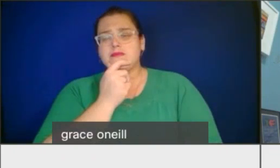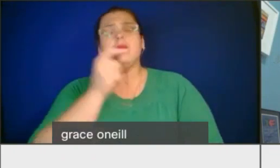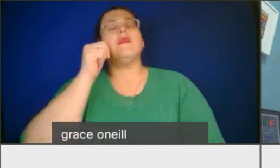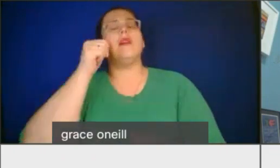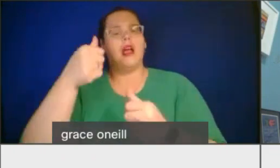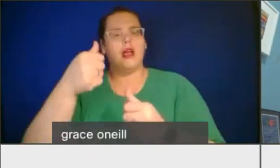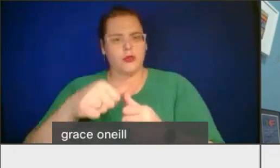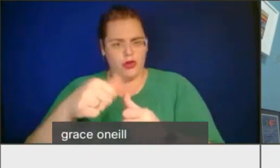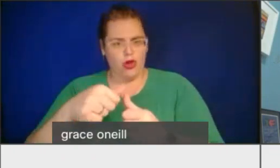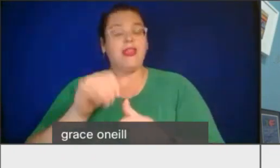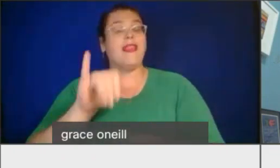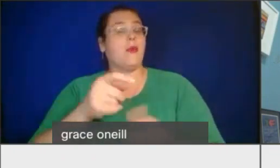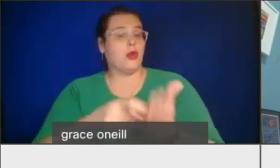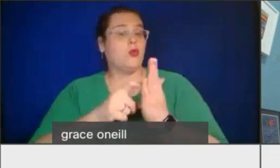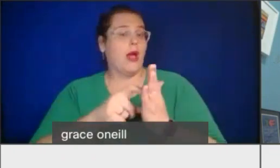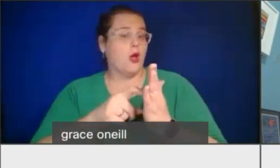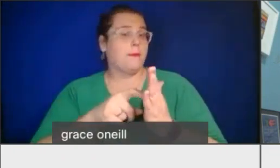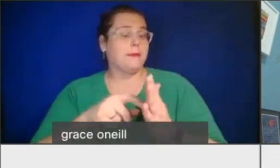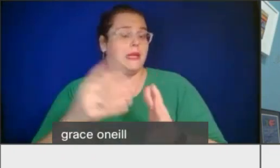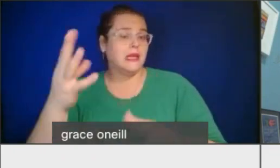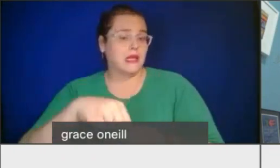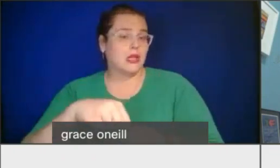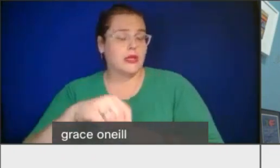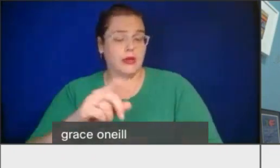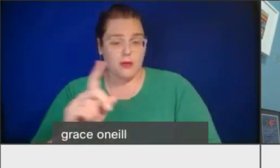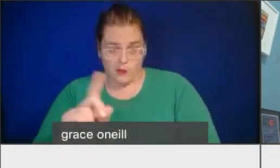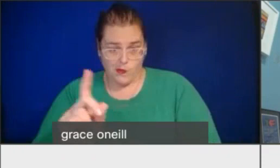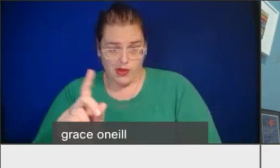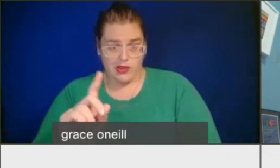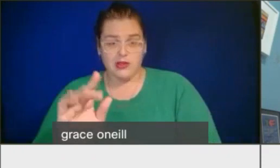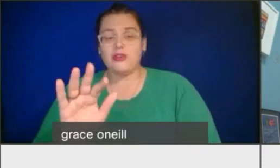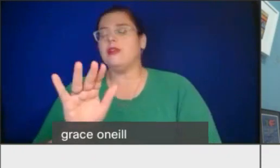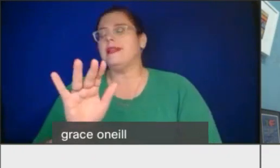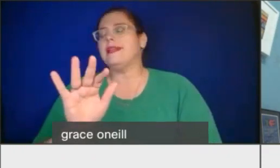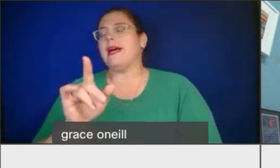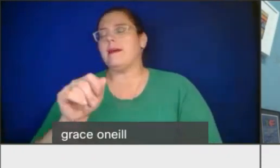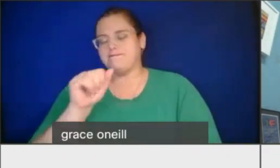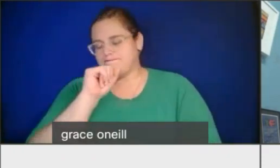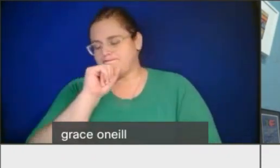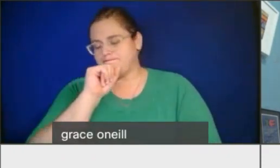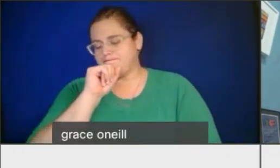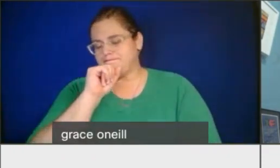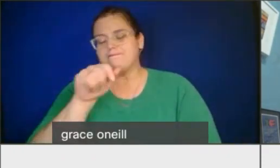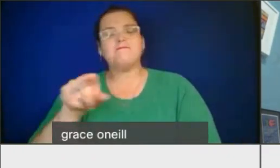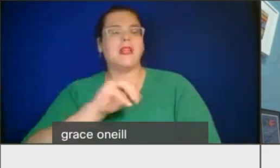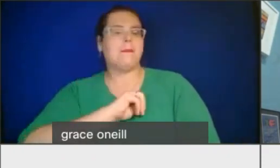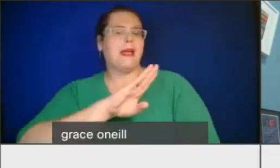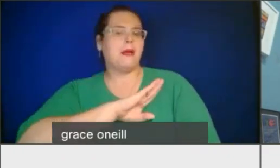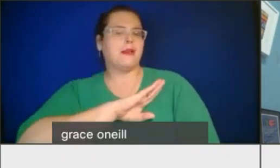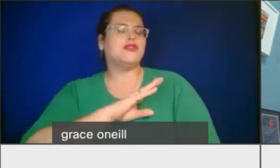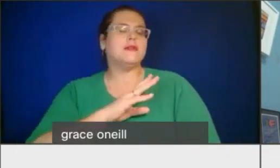this requirement being included was um, the mayor's